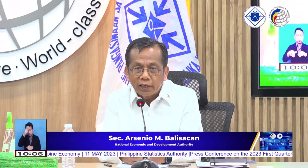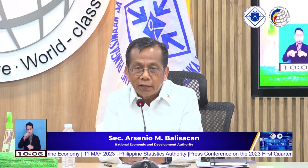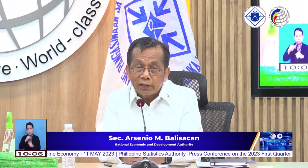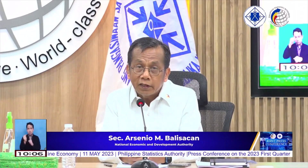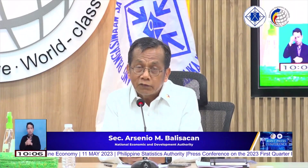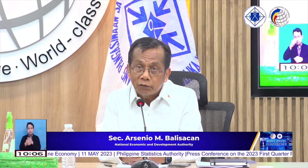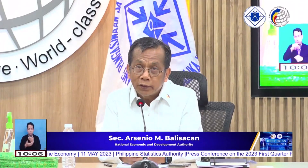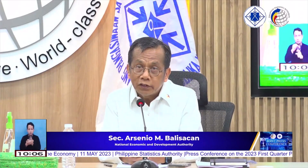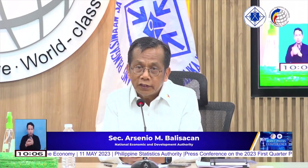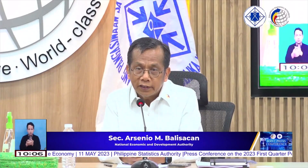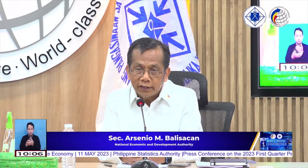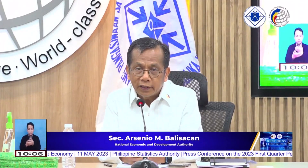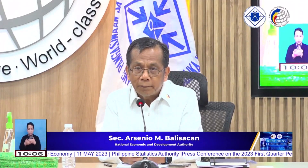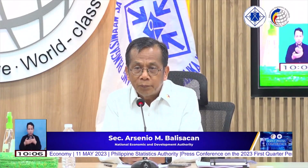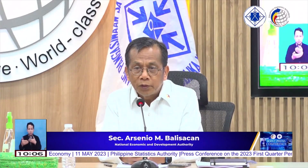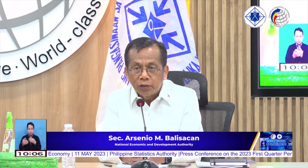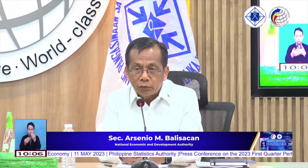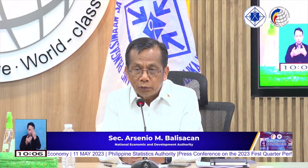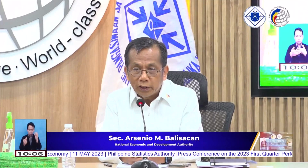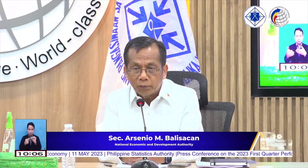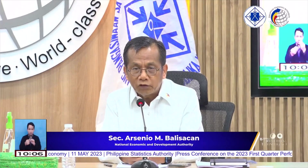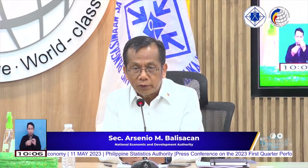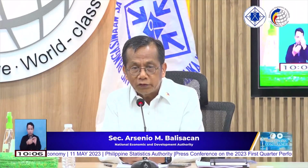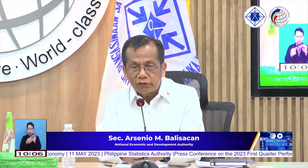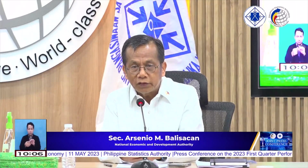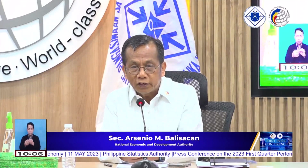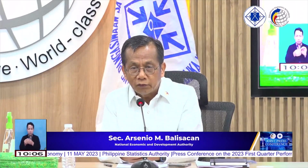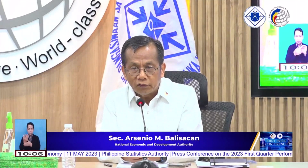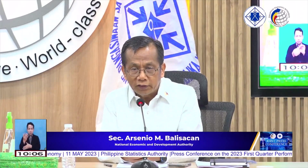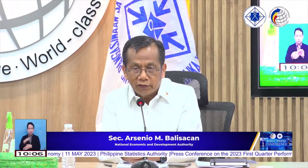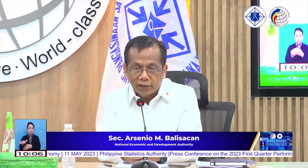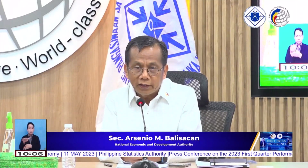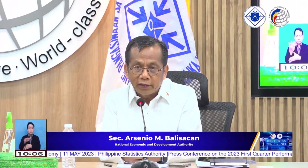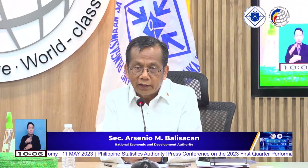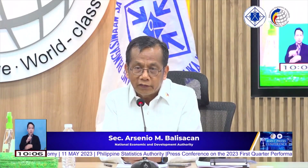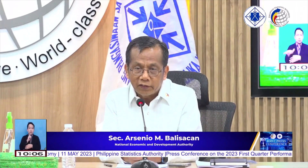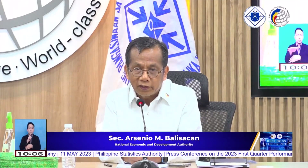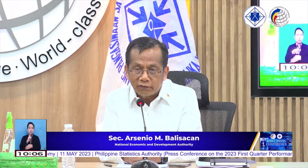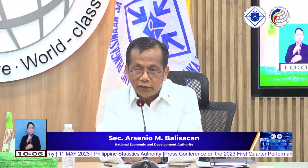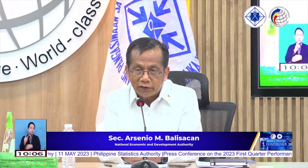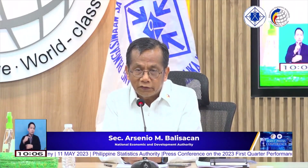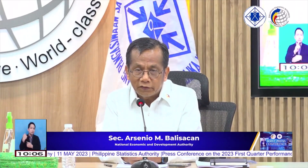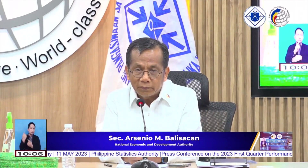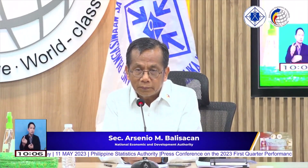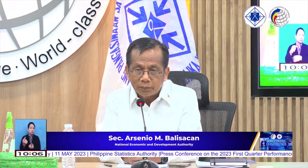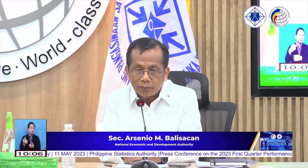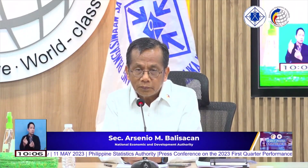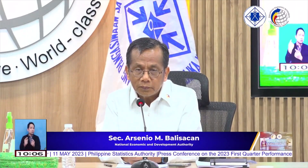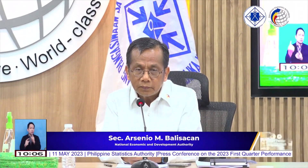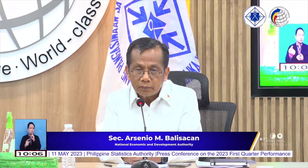economic transformation agenda toward a prosperous, inclusive, and resilient Philippines.